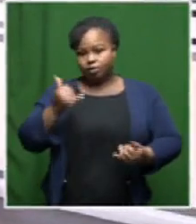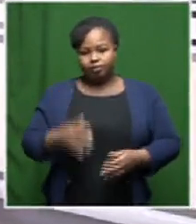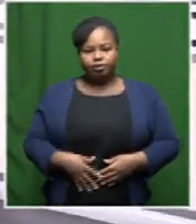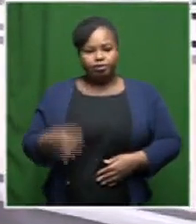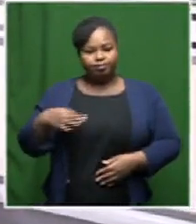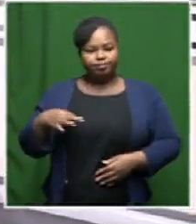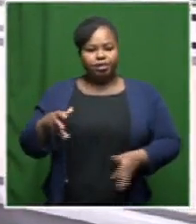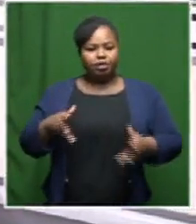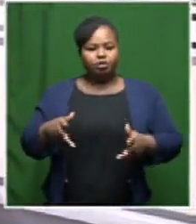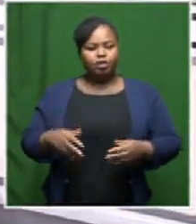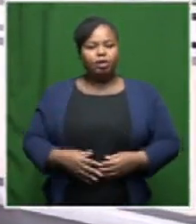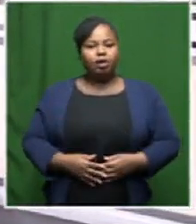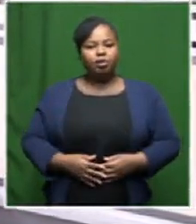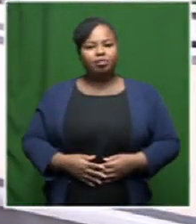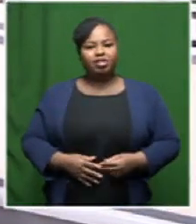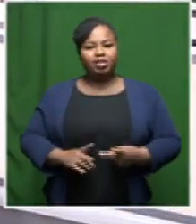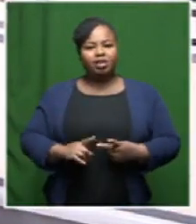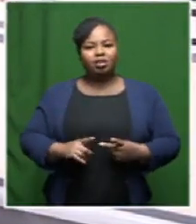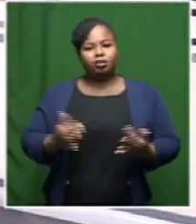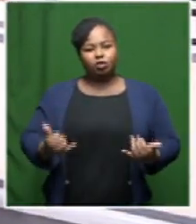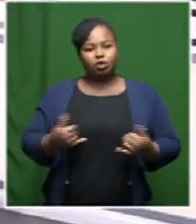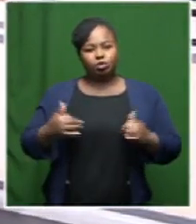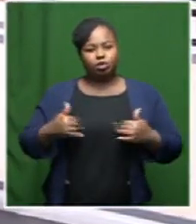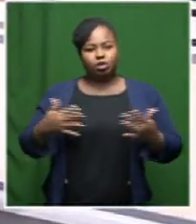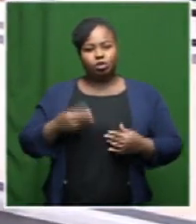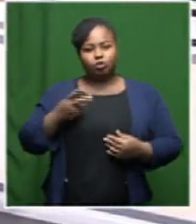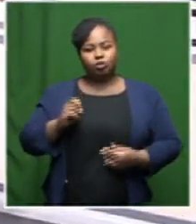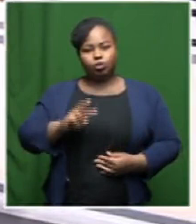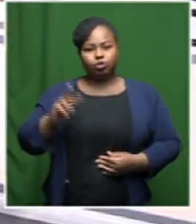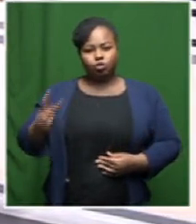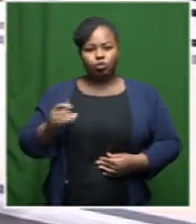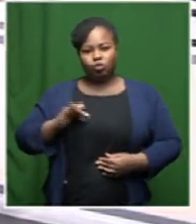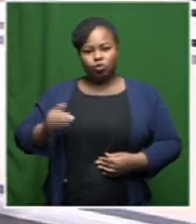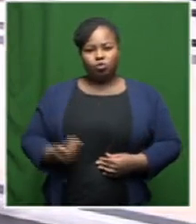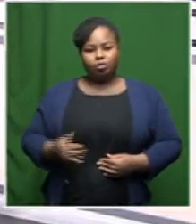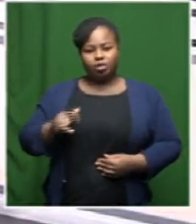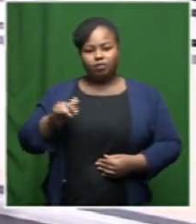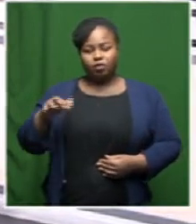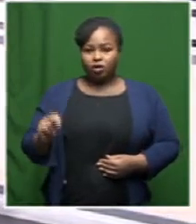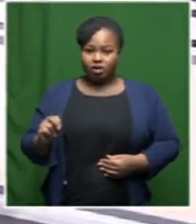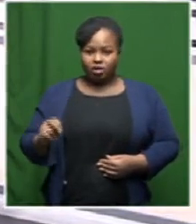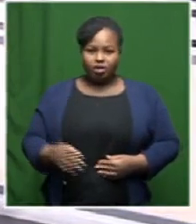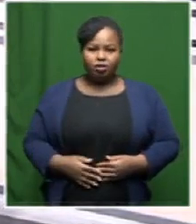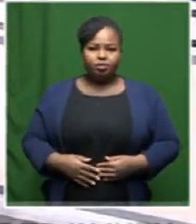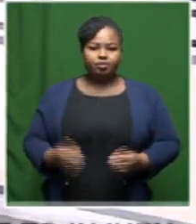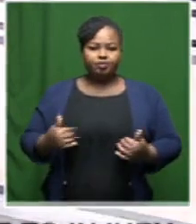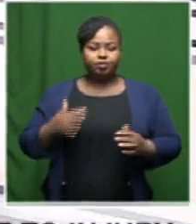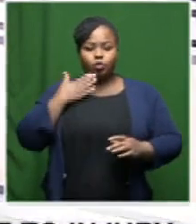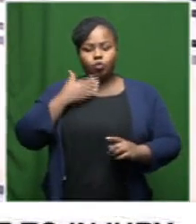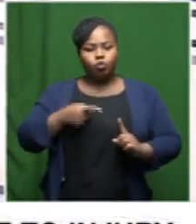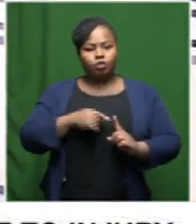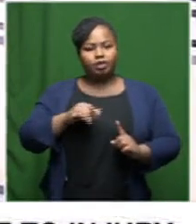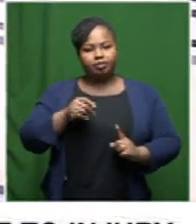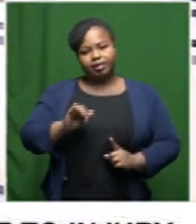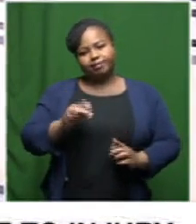Banyana Banyana have been dealt a massive blow in their quest for winning the 2022 Women's Africa Cup of Nations. Star forward